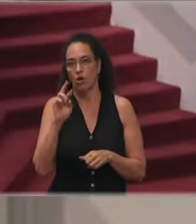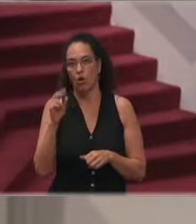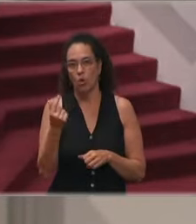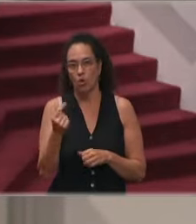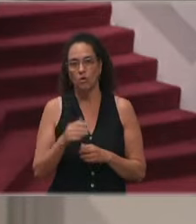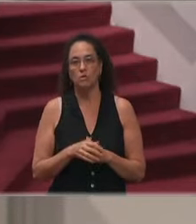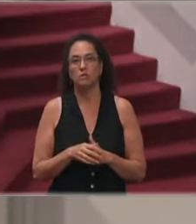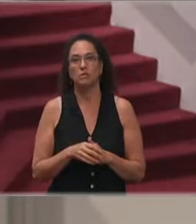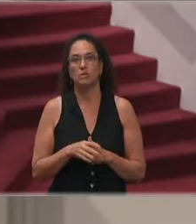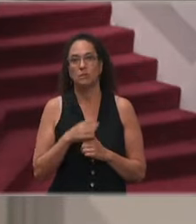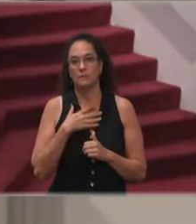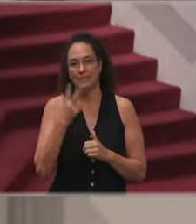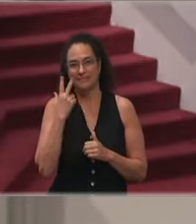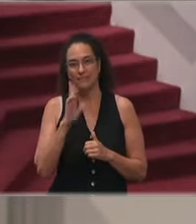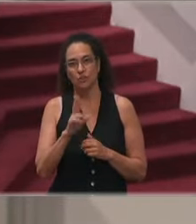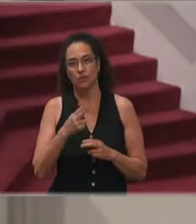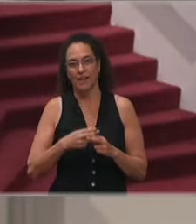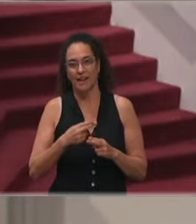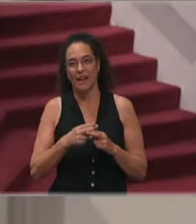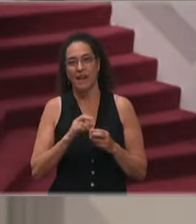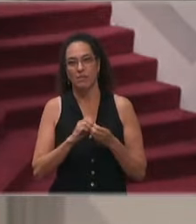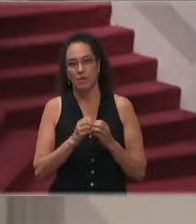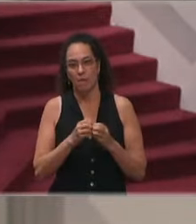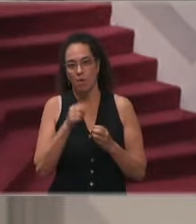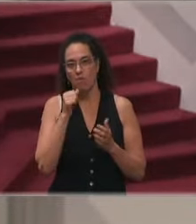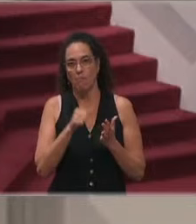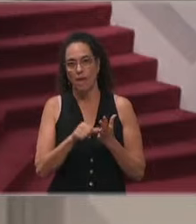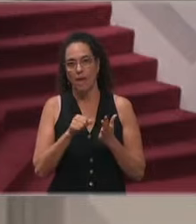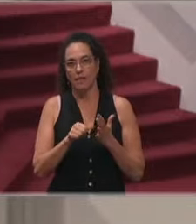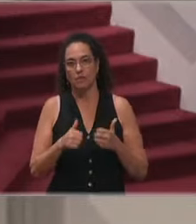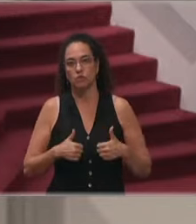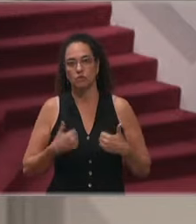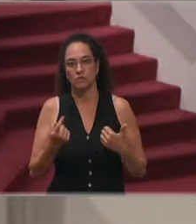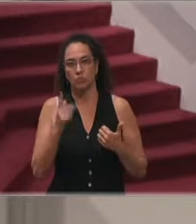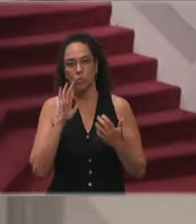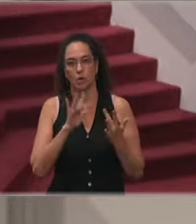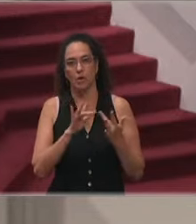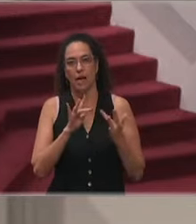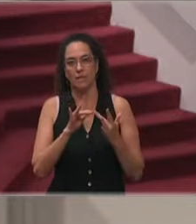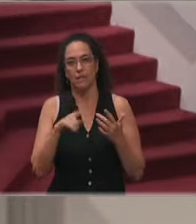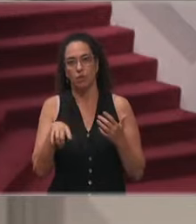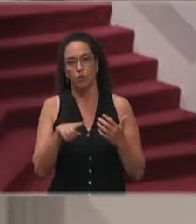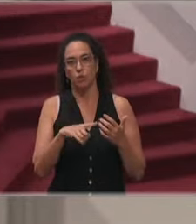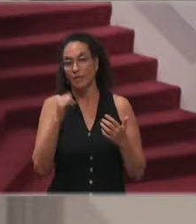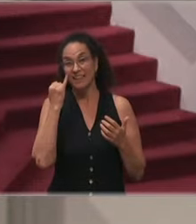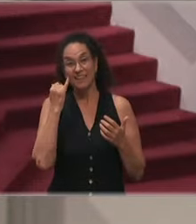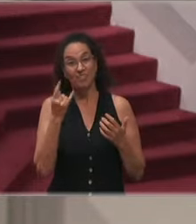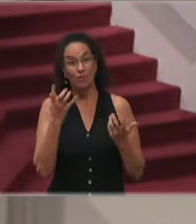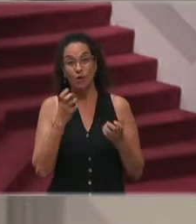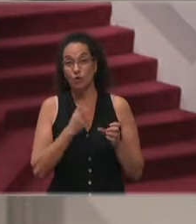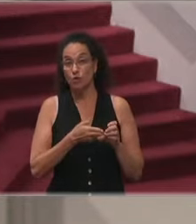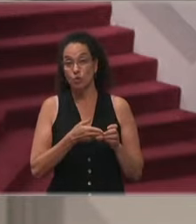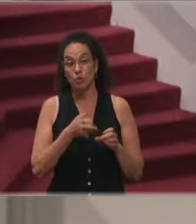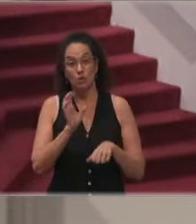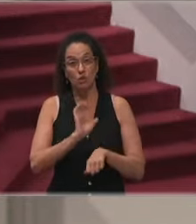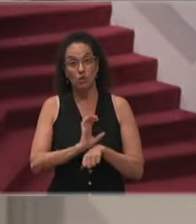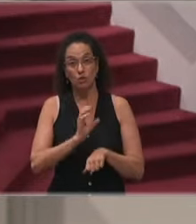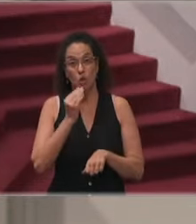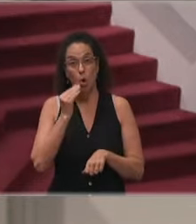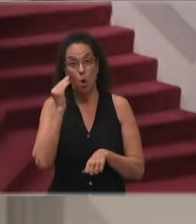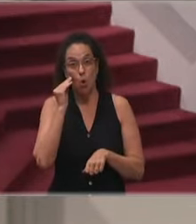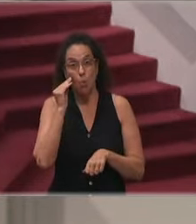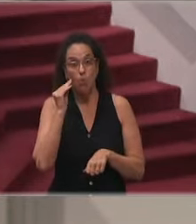703-670-0184. Please leave your name, number, and mailing address, and someone will contact you. And if you're seeking a church home where you can